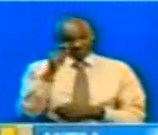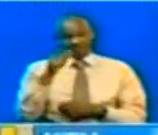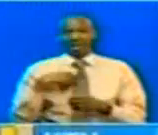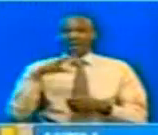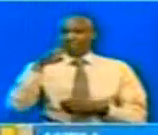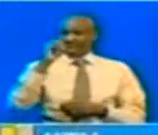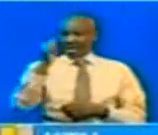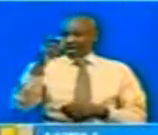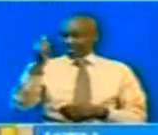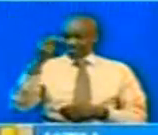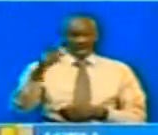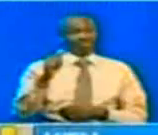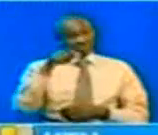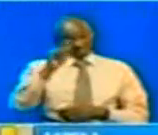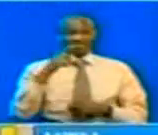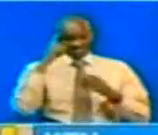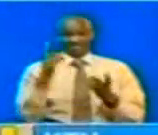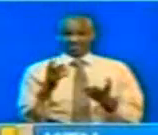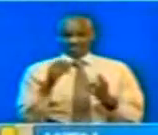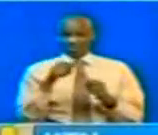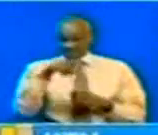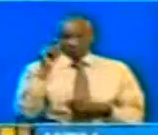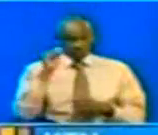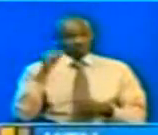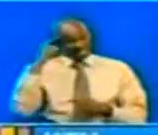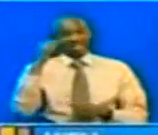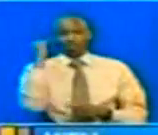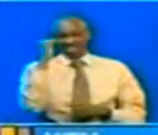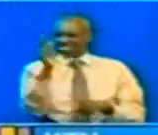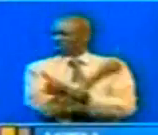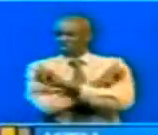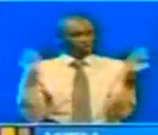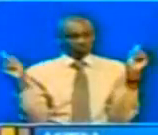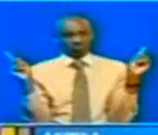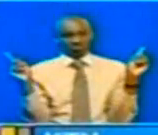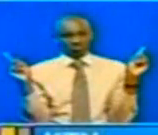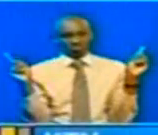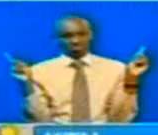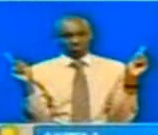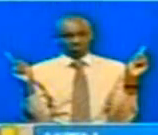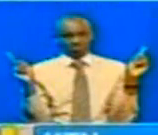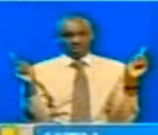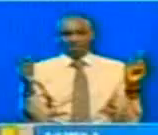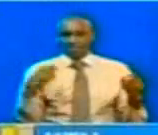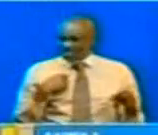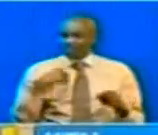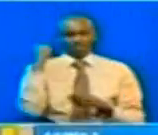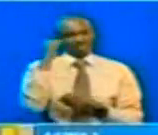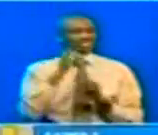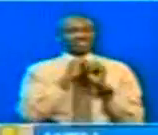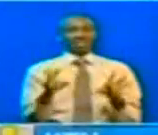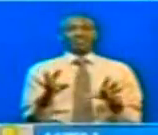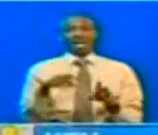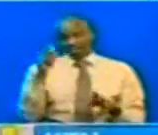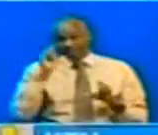the making. Would you consider a career in politics? No. 5, 10 years? Never. Many point to your homecoming as one that